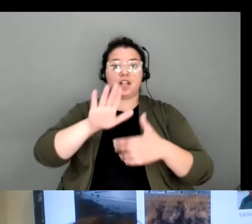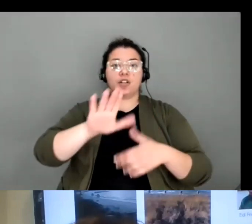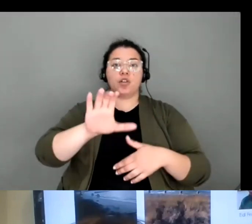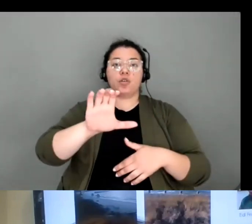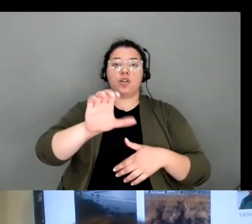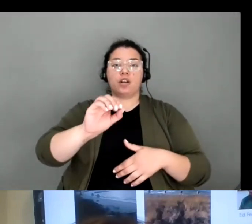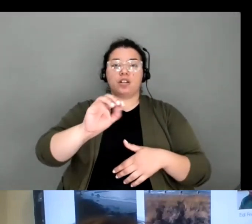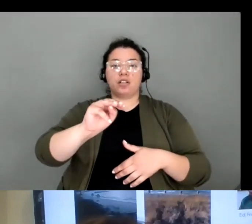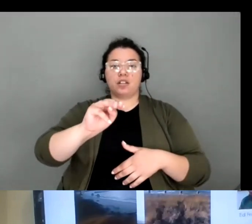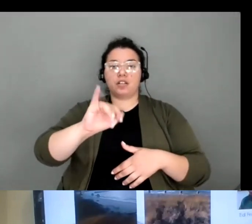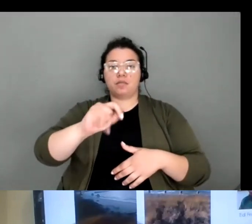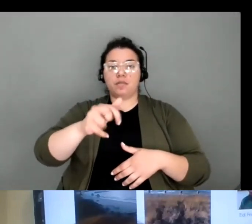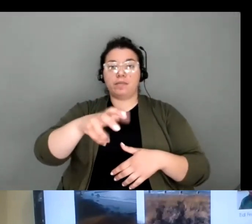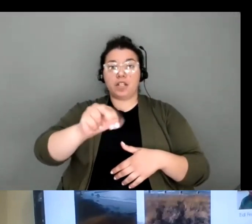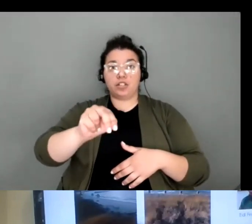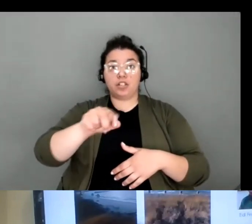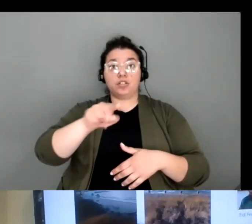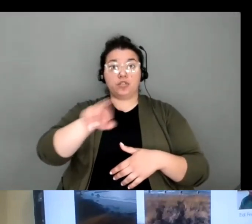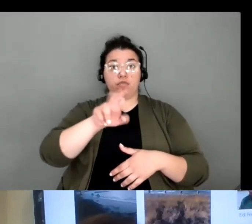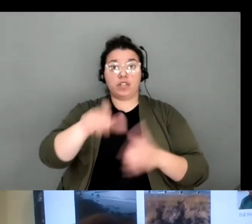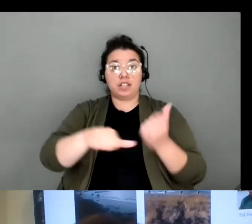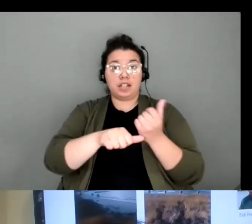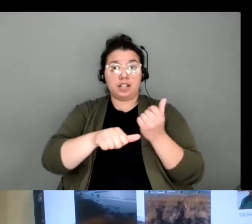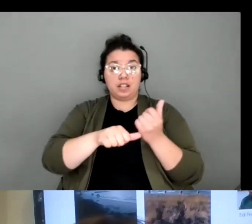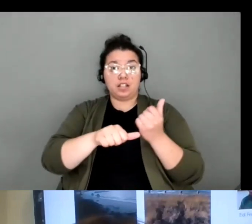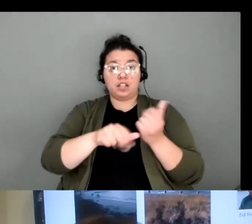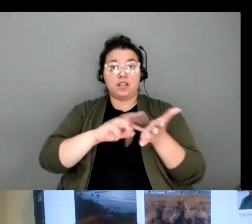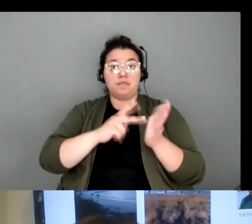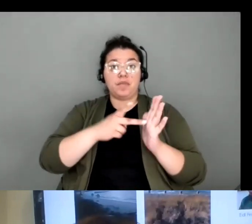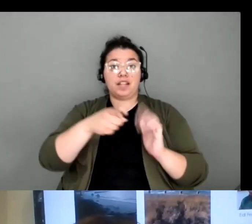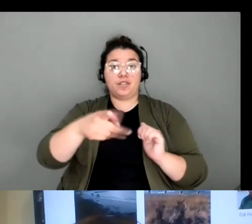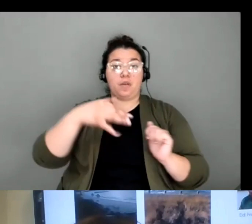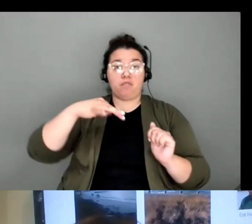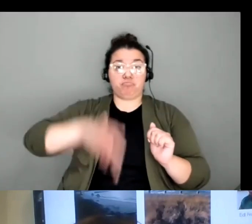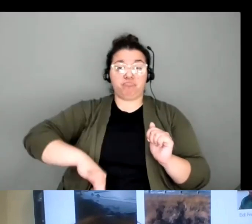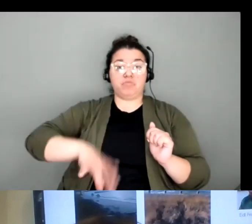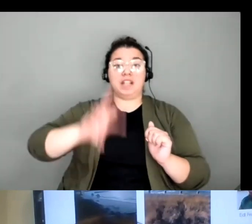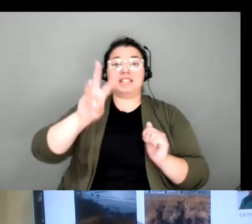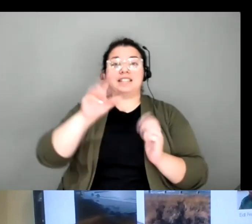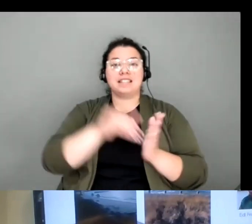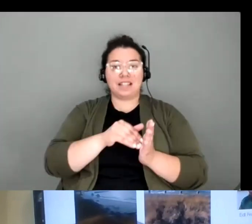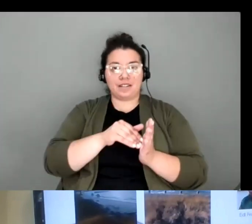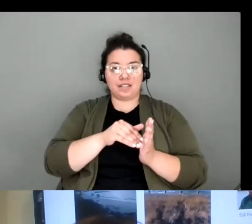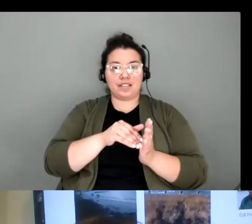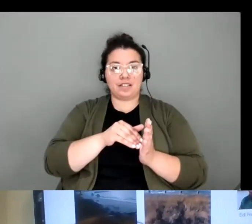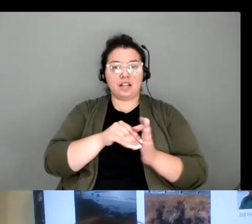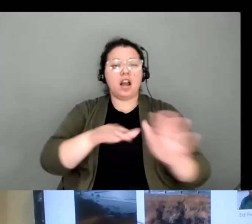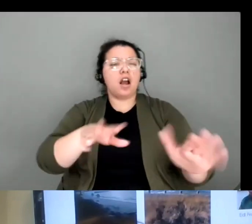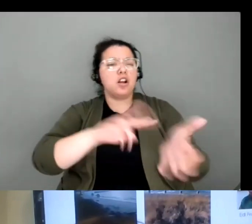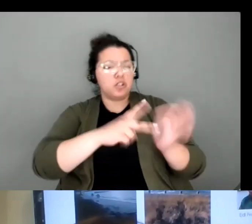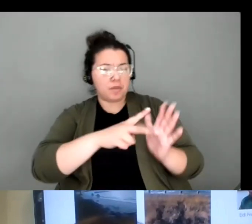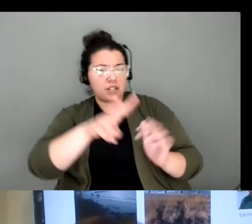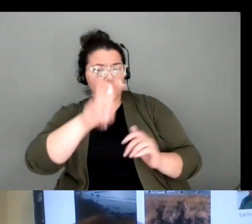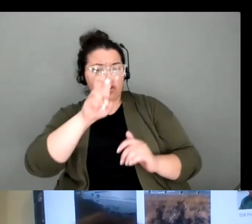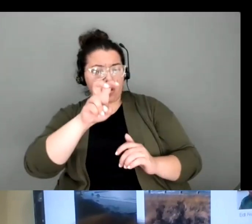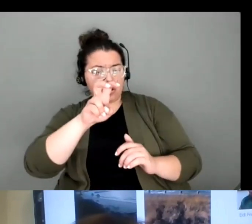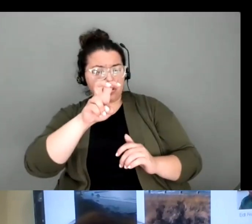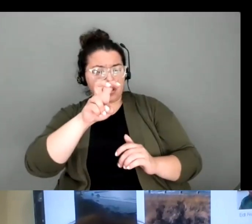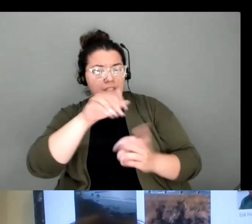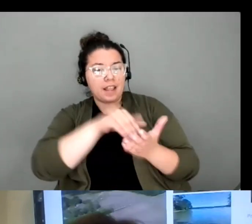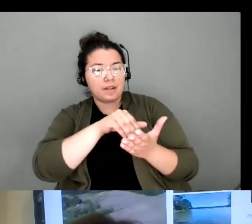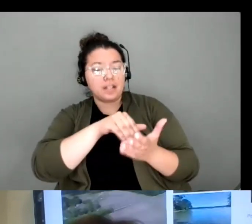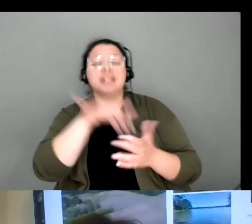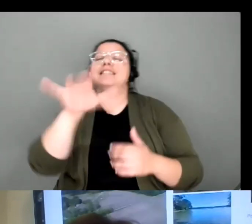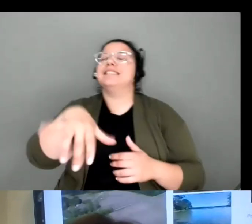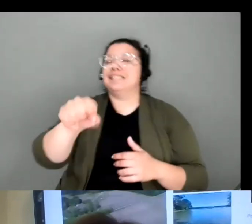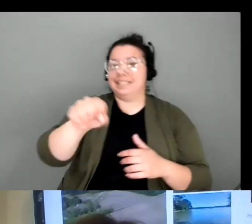the agent for your side, you make $6,000 in commission. You mean $200,000? You say A